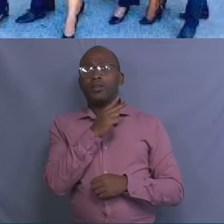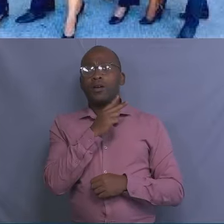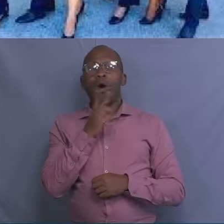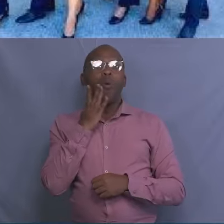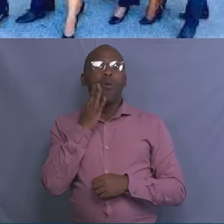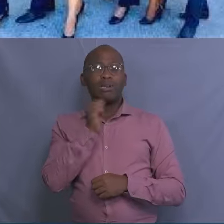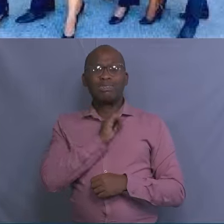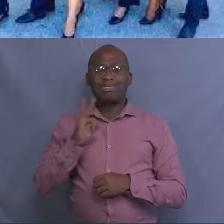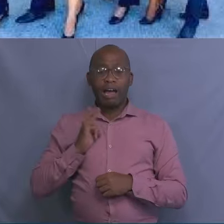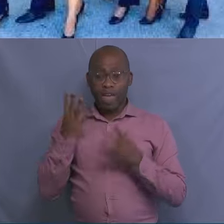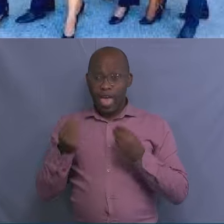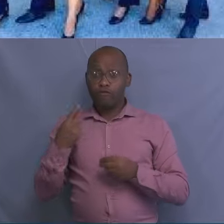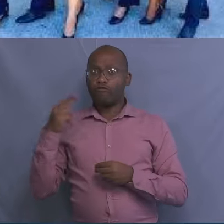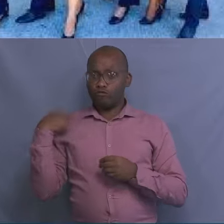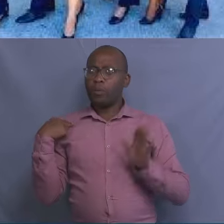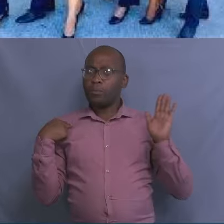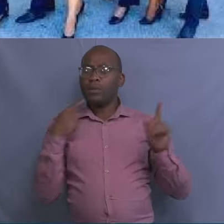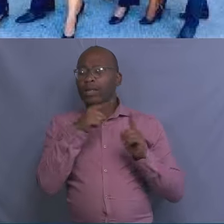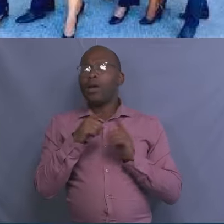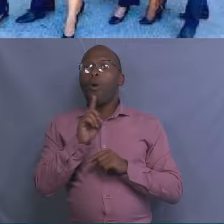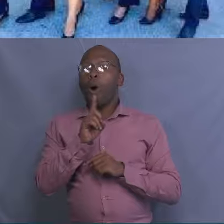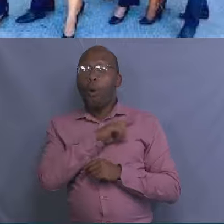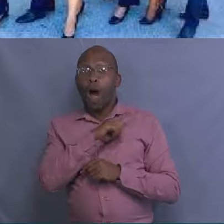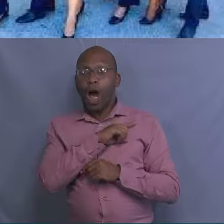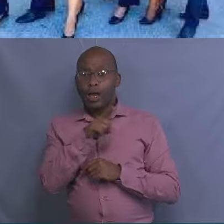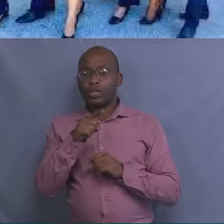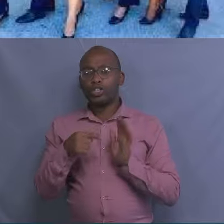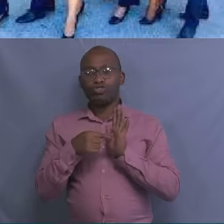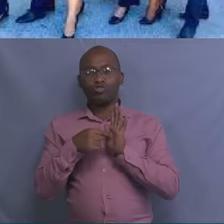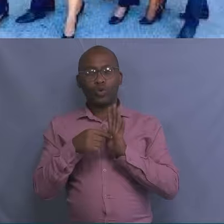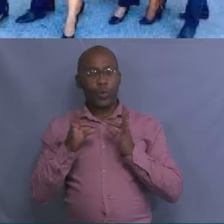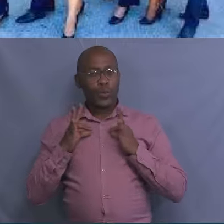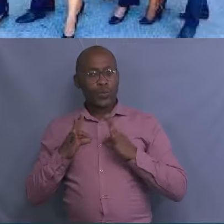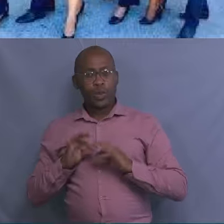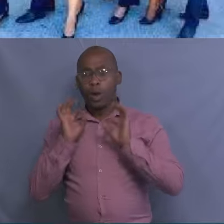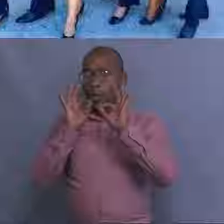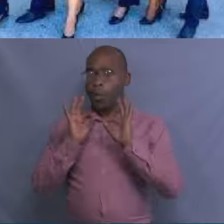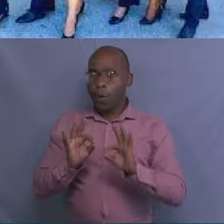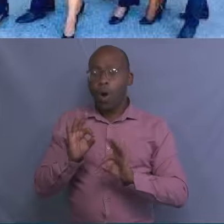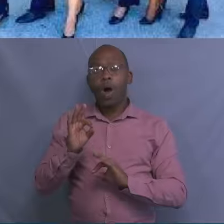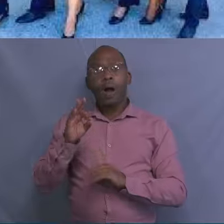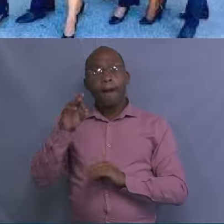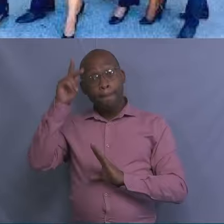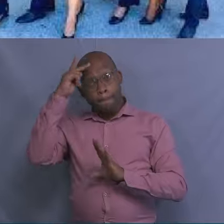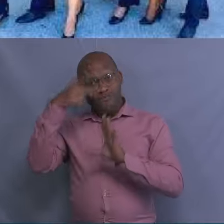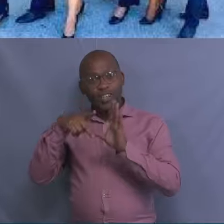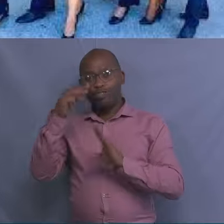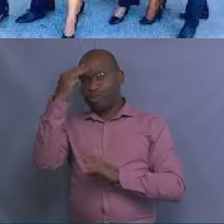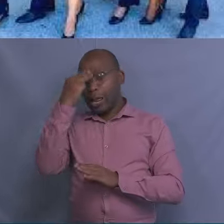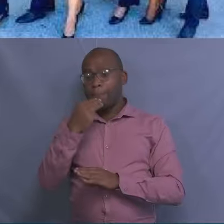a uniform contributes both to neatness and the professional image. A uniform can help